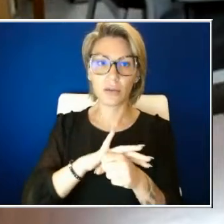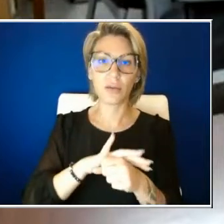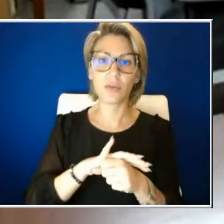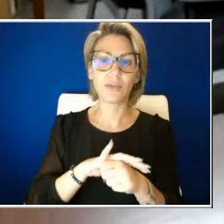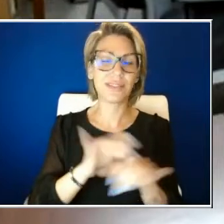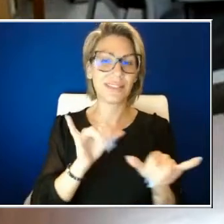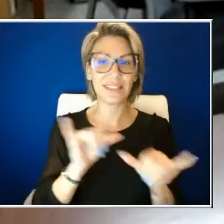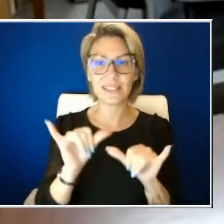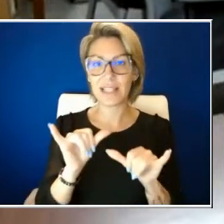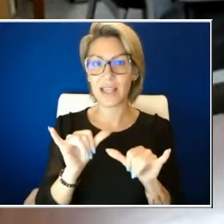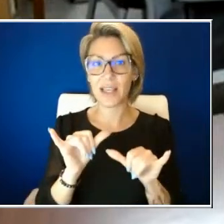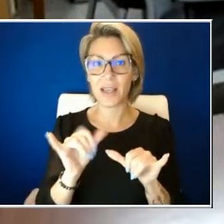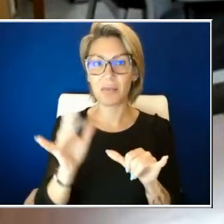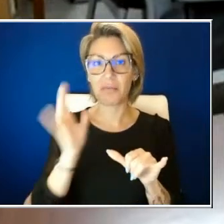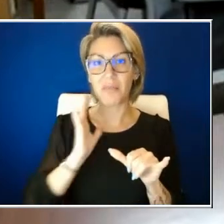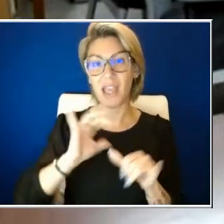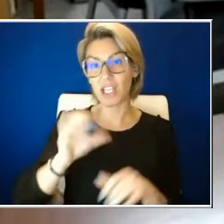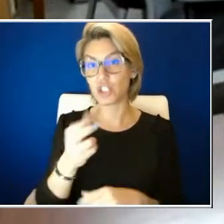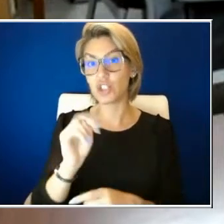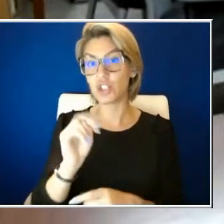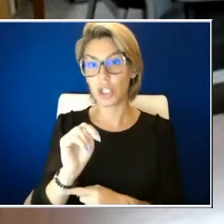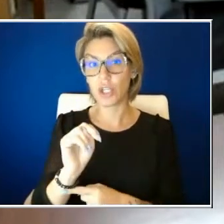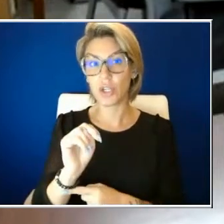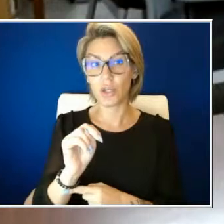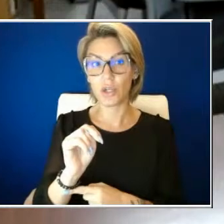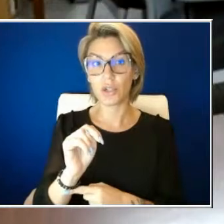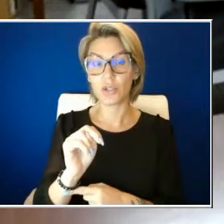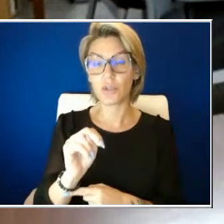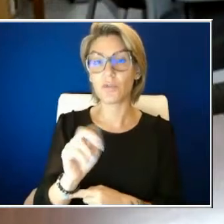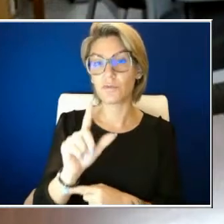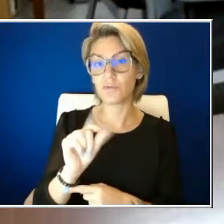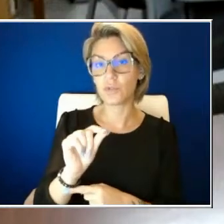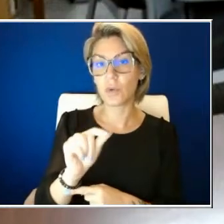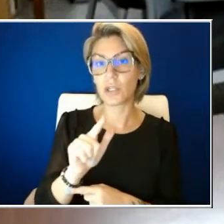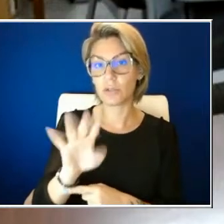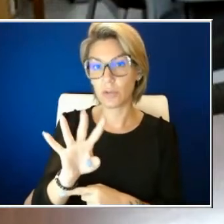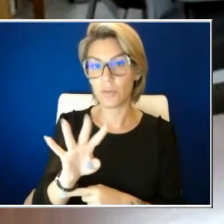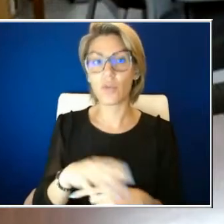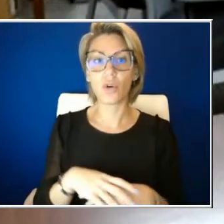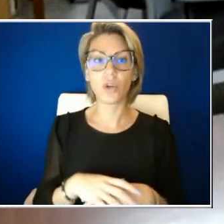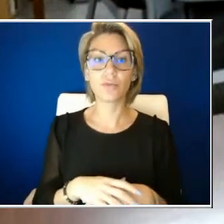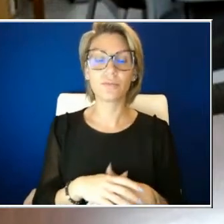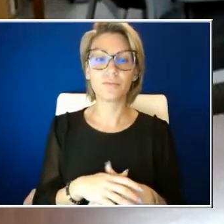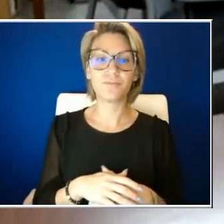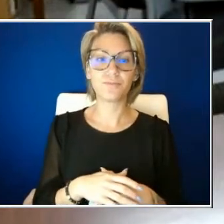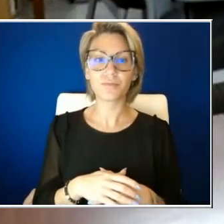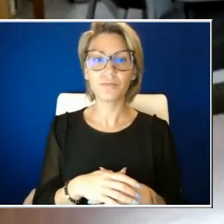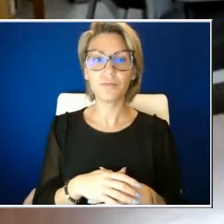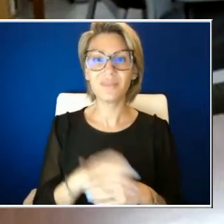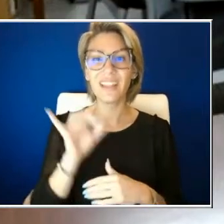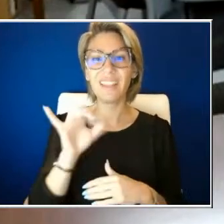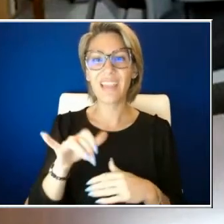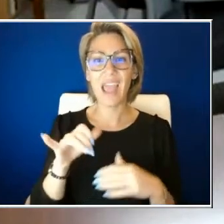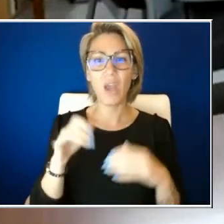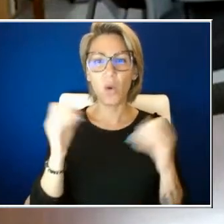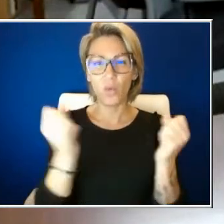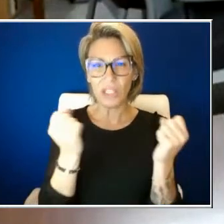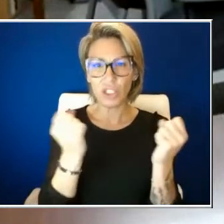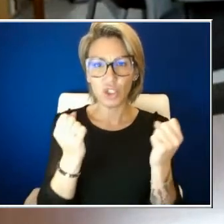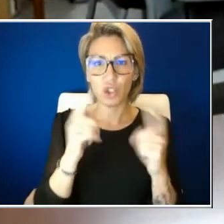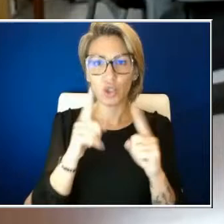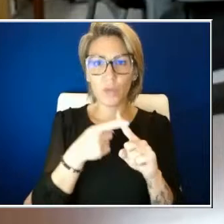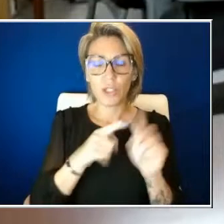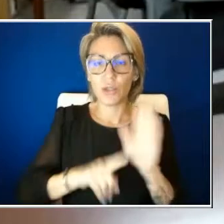we had back in January of 2024. So, relative to that winter spike that is more